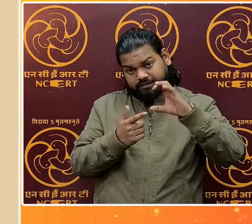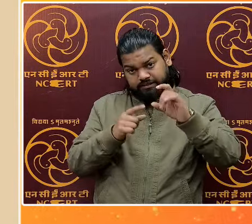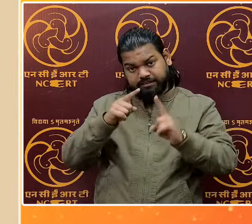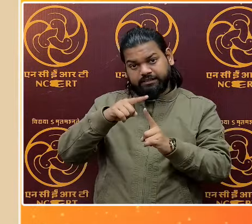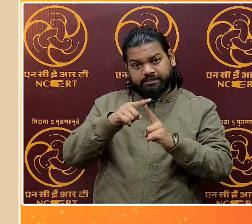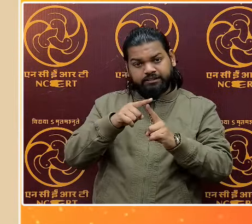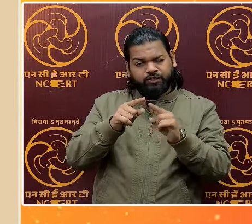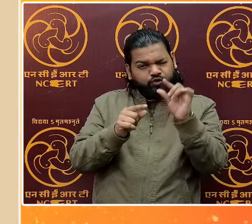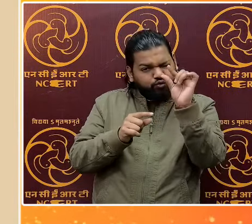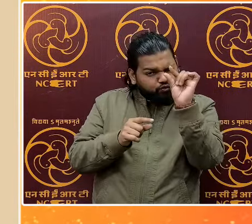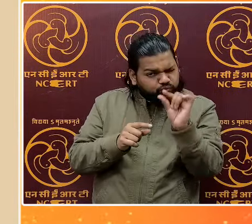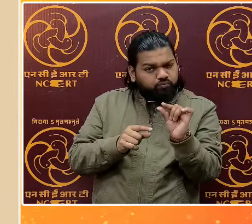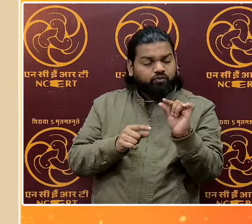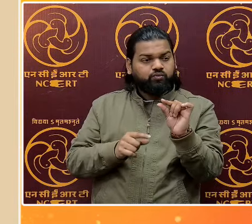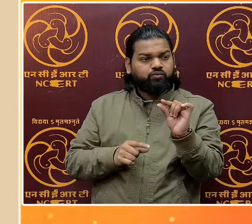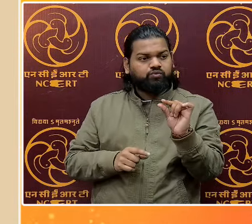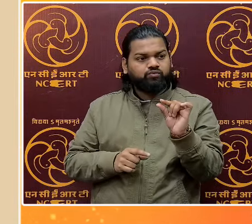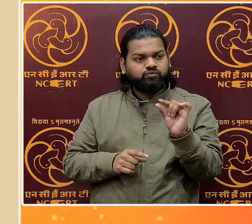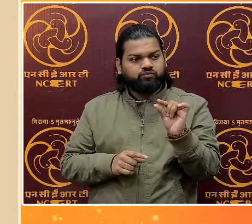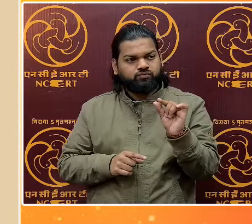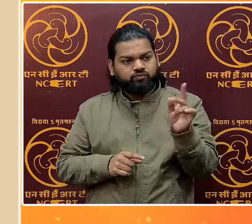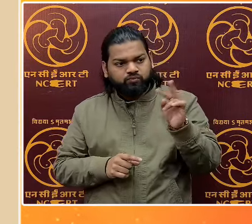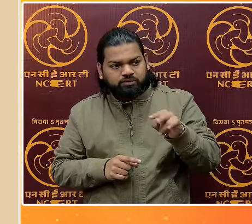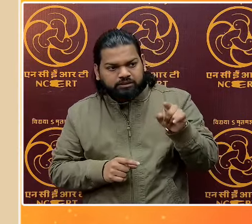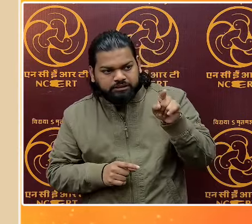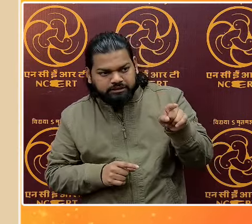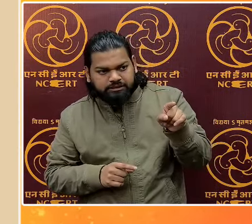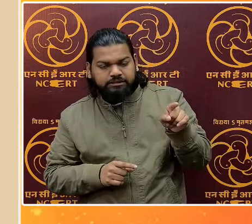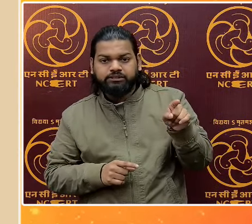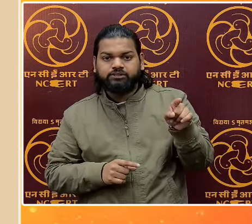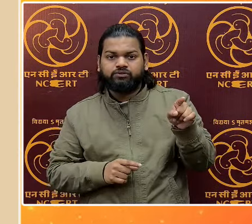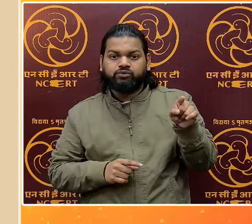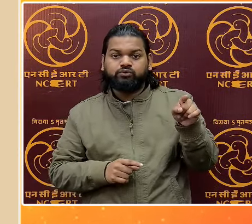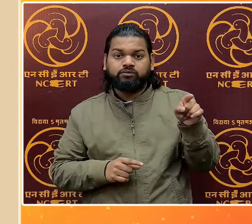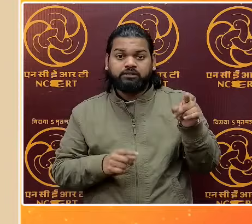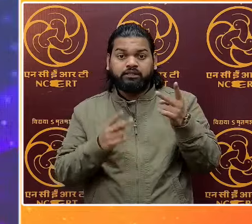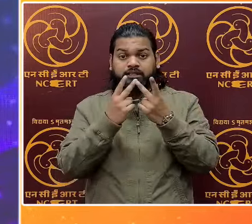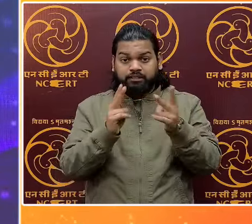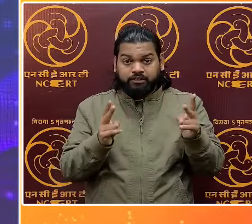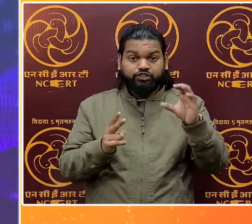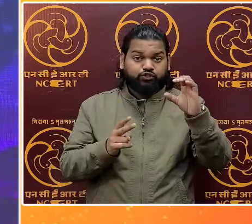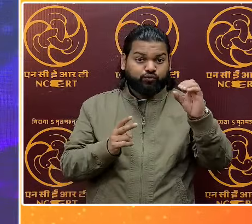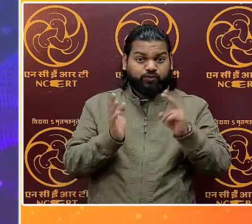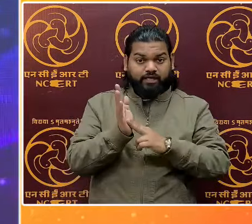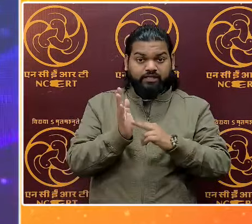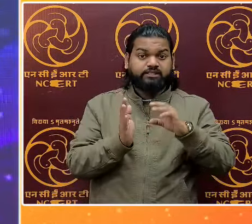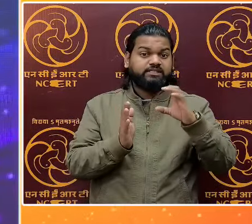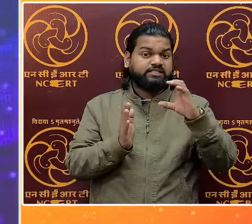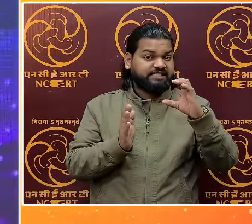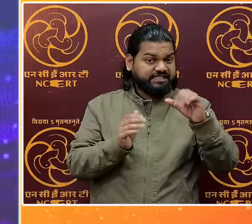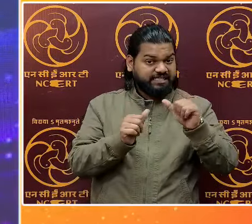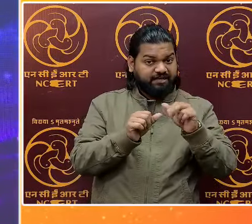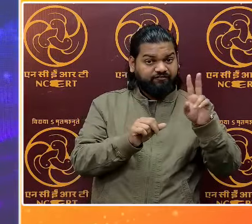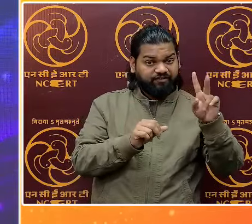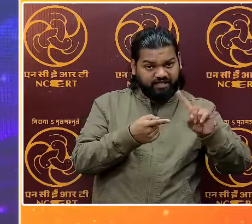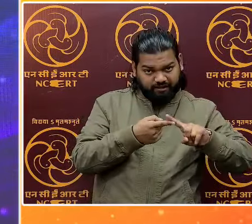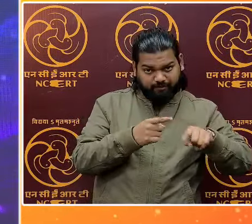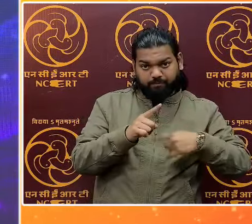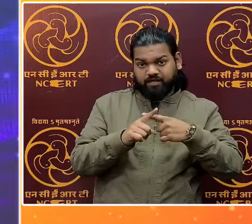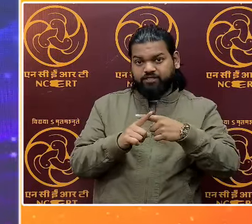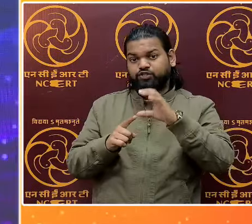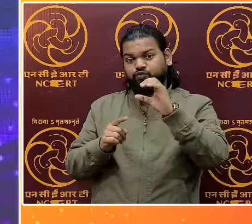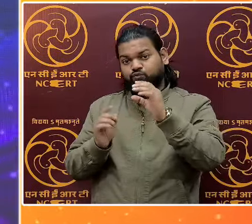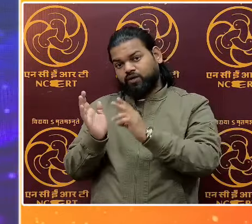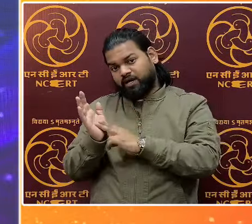size, right? So that's how we see the difference between a concave and a convex lens when the image is